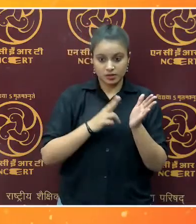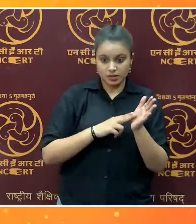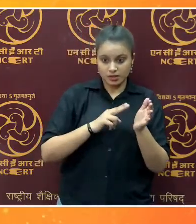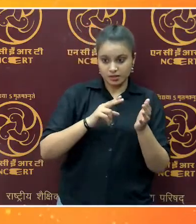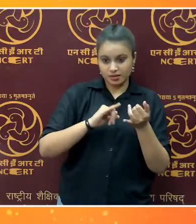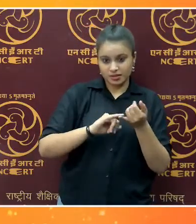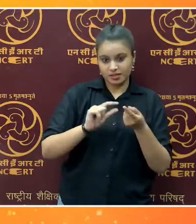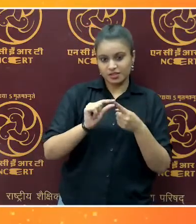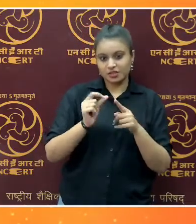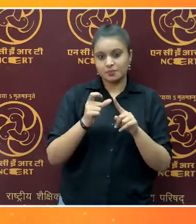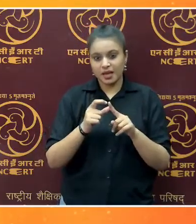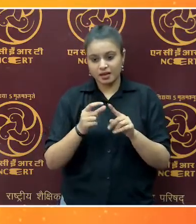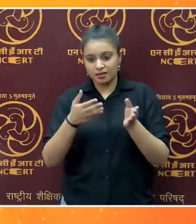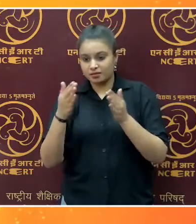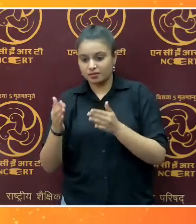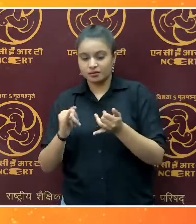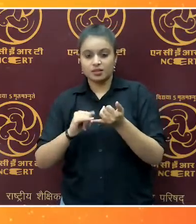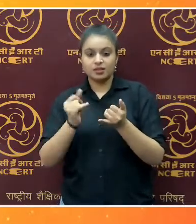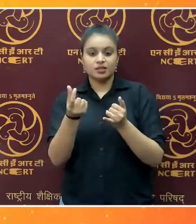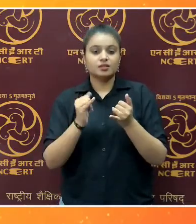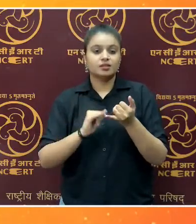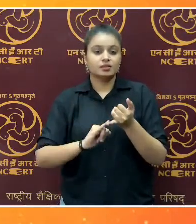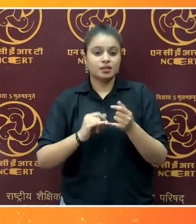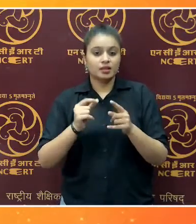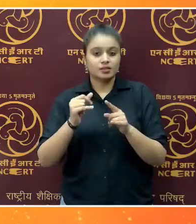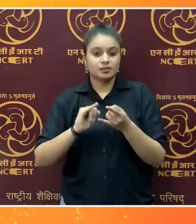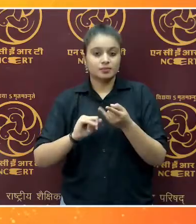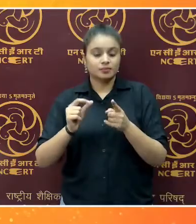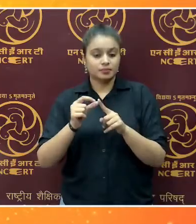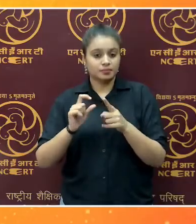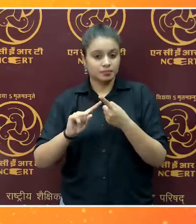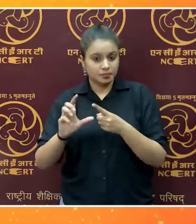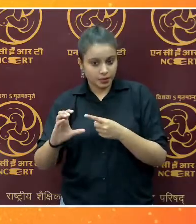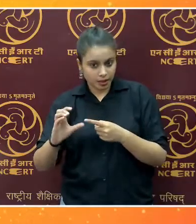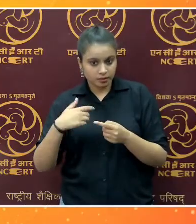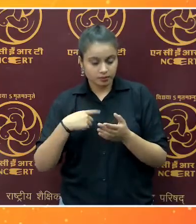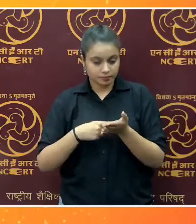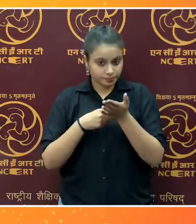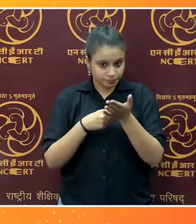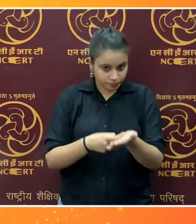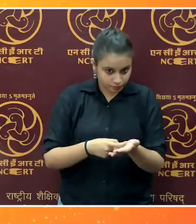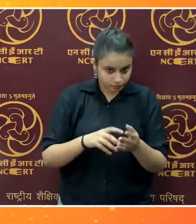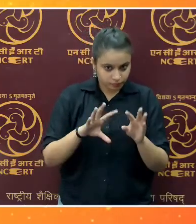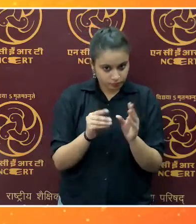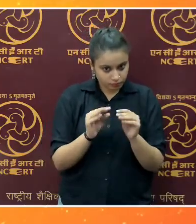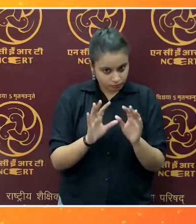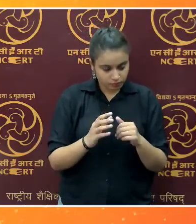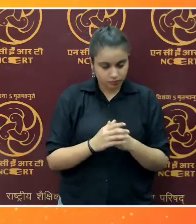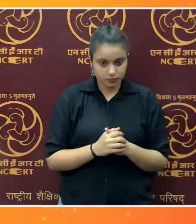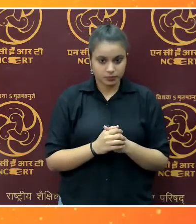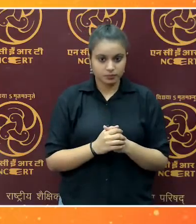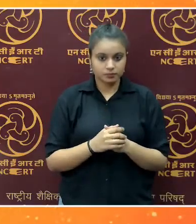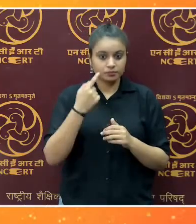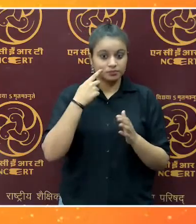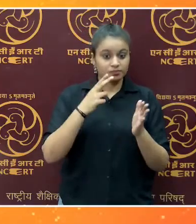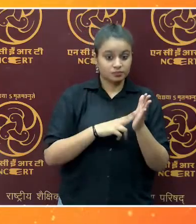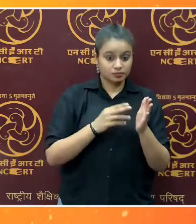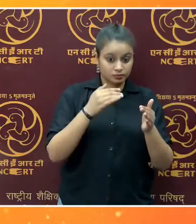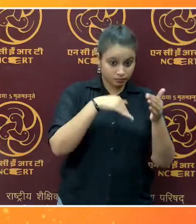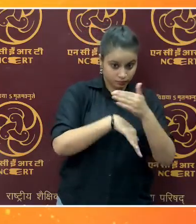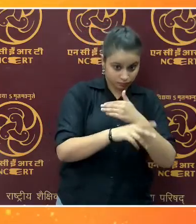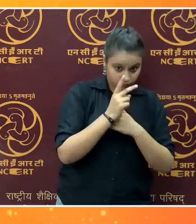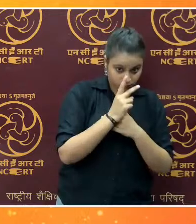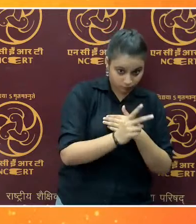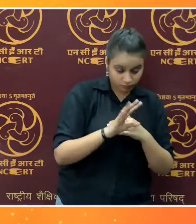suspect, prospect, respect. Yeah. I'll tell you how. Inspect, look into. Look into, yes.